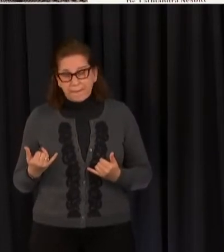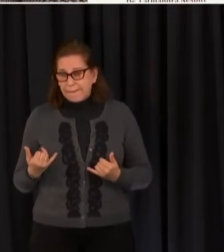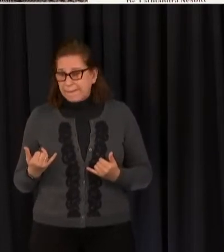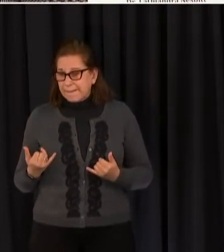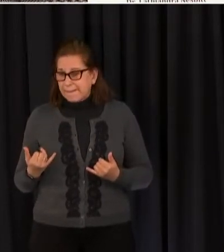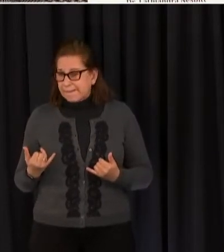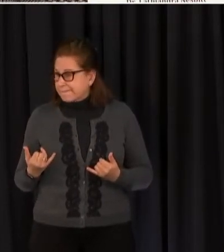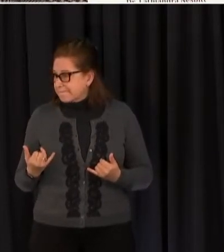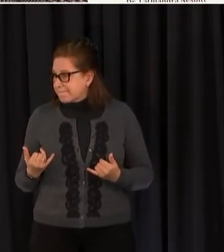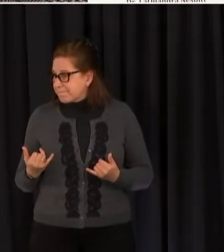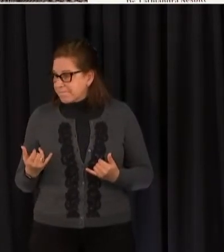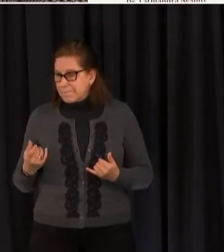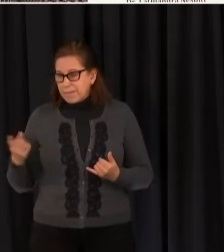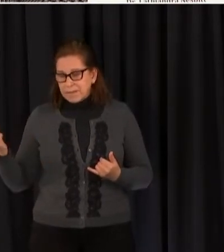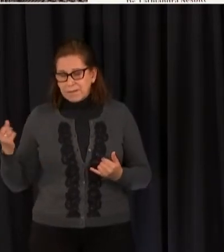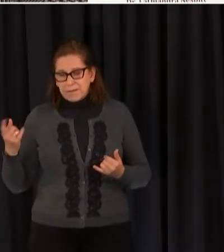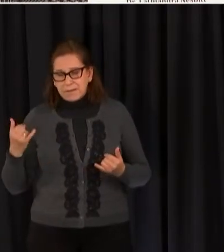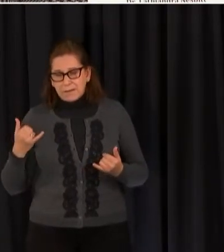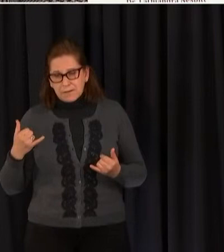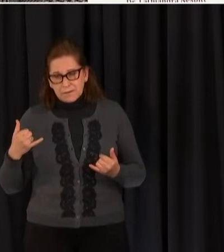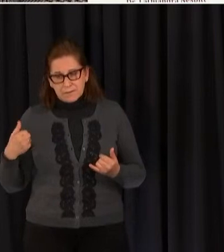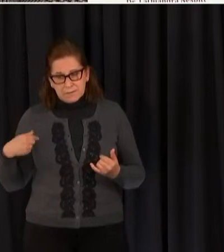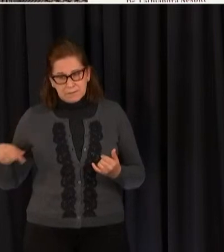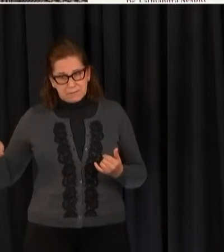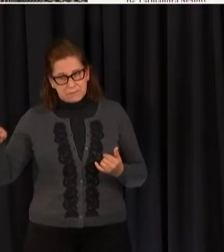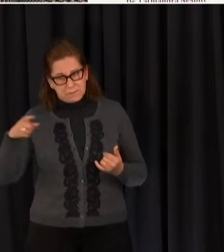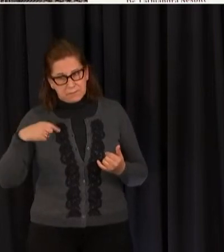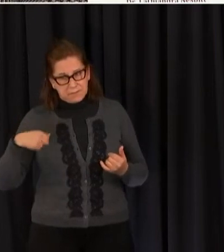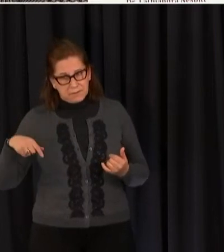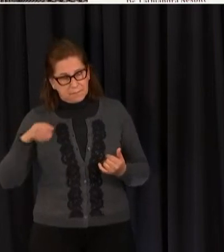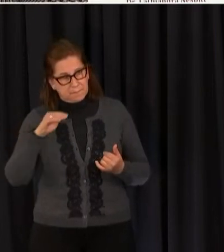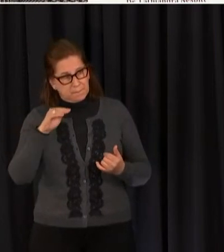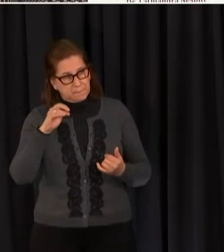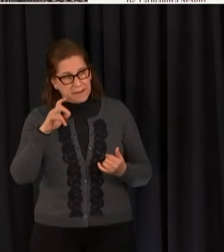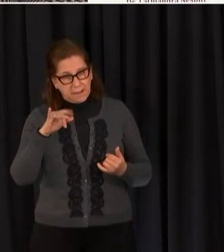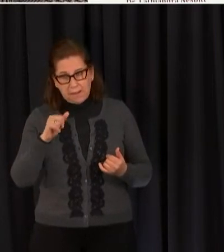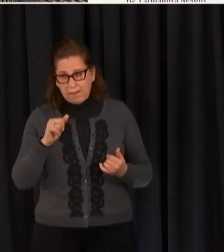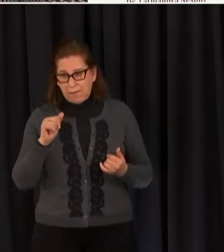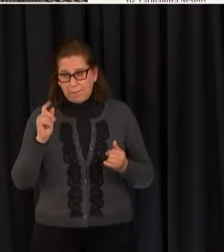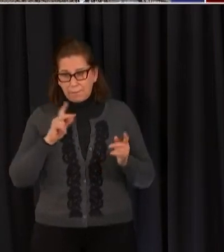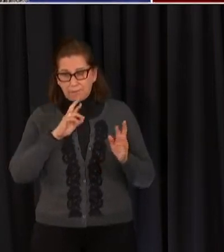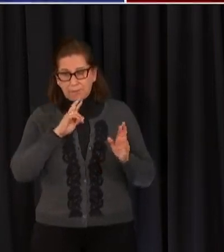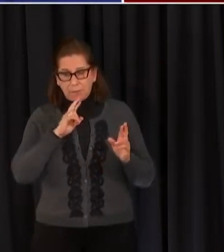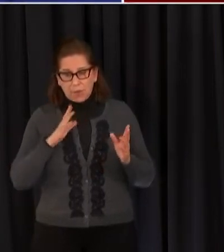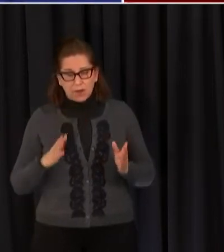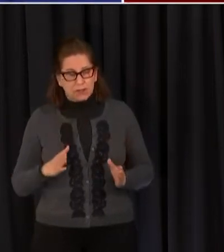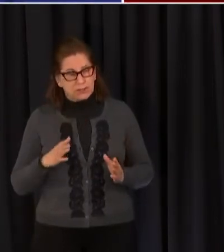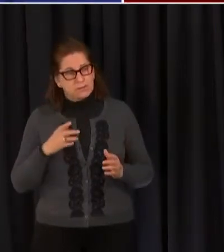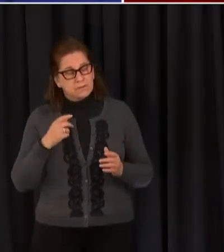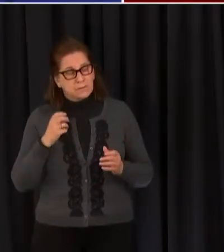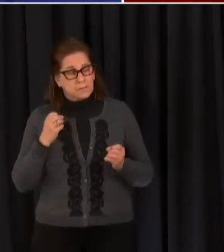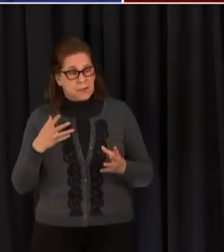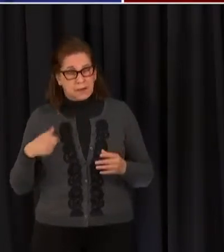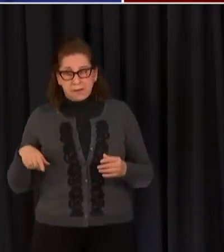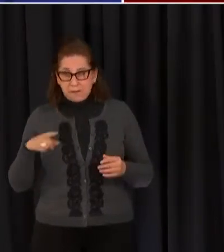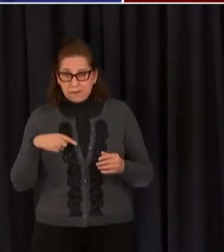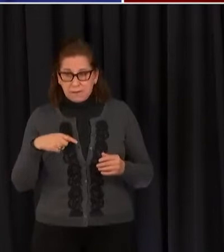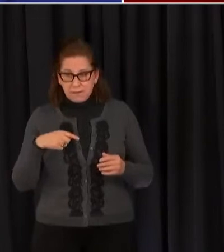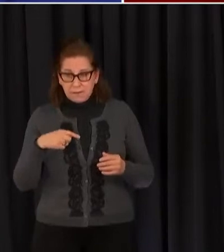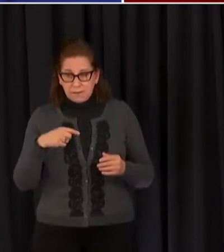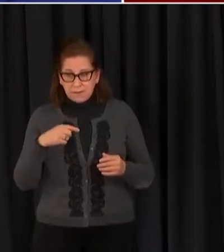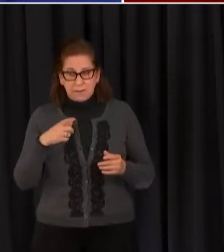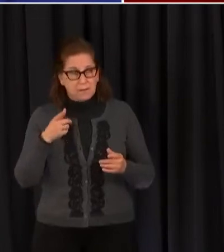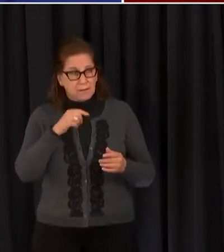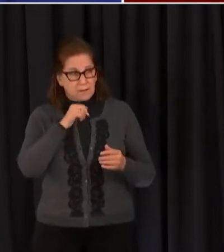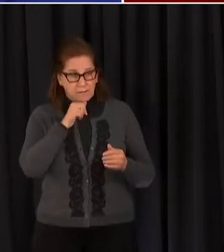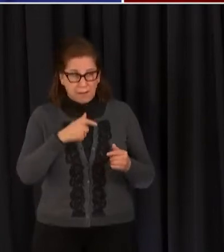Does this apply to members of the media who work in the district but may not live in the district? Yes.